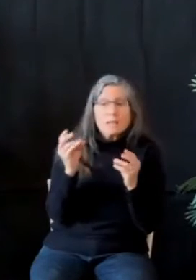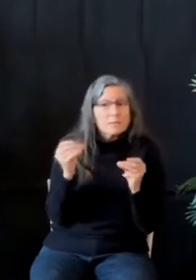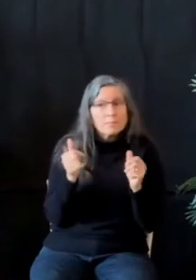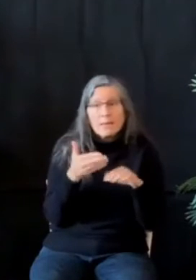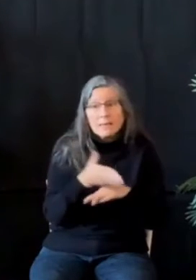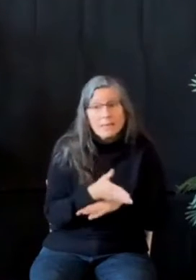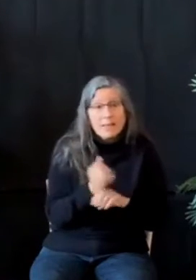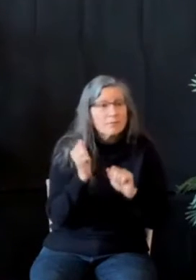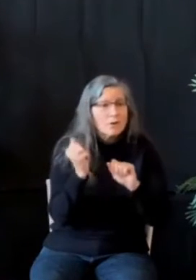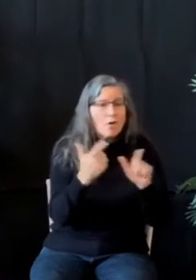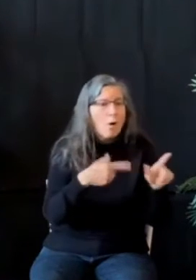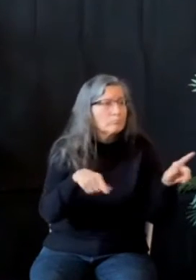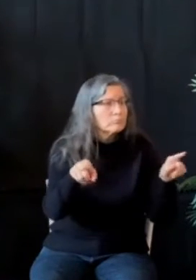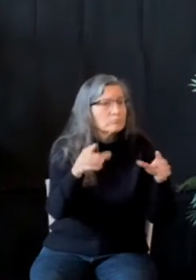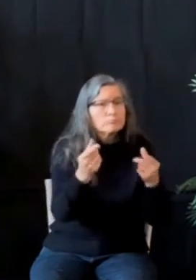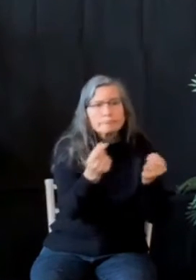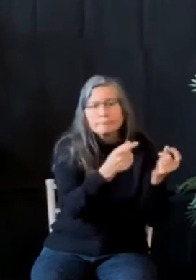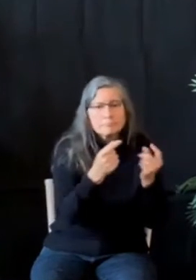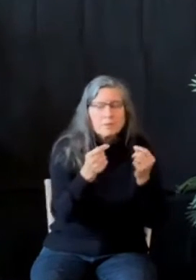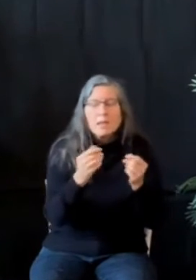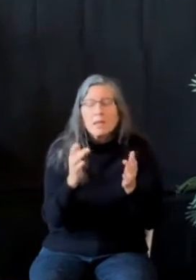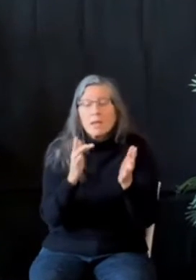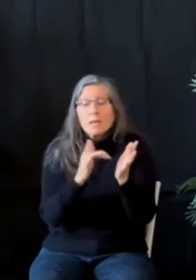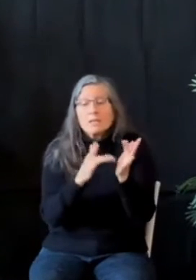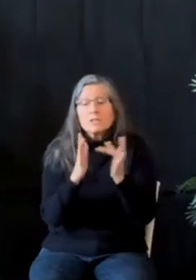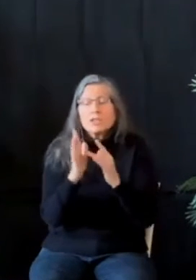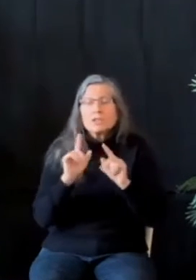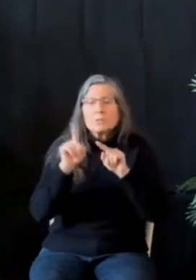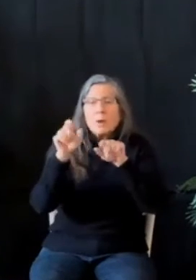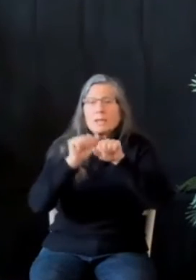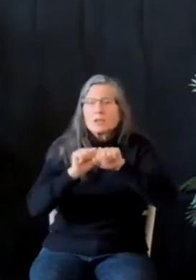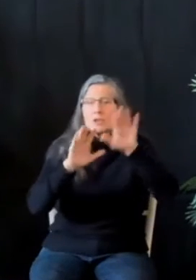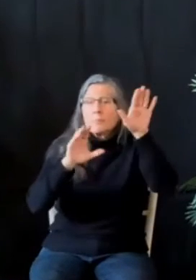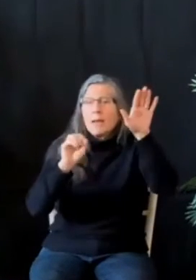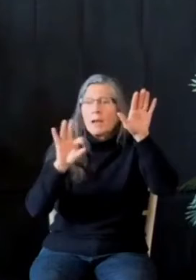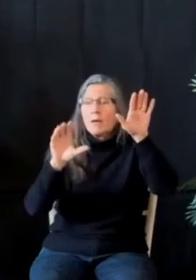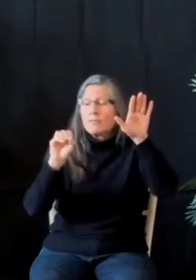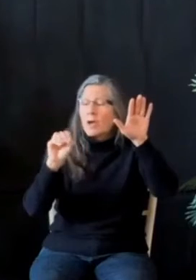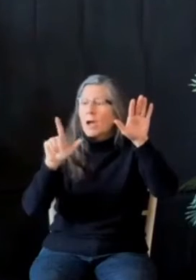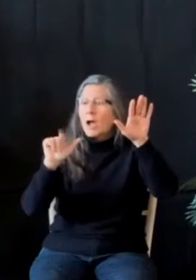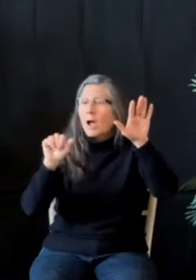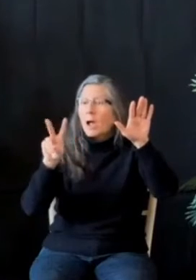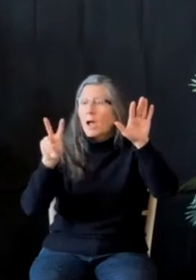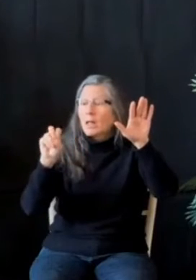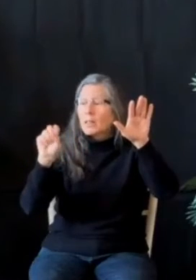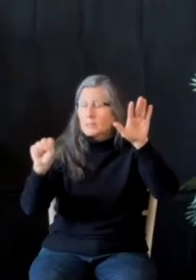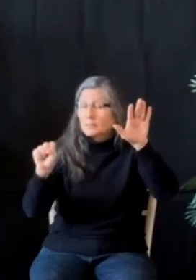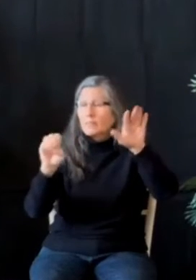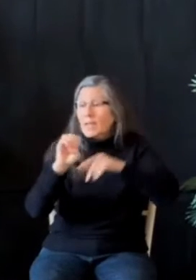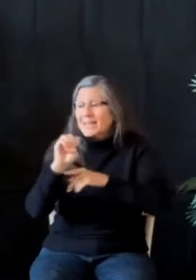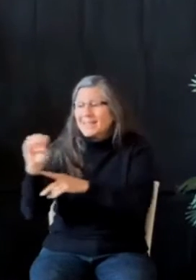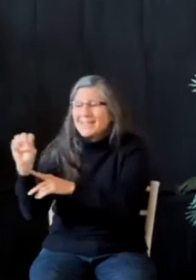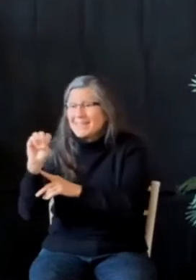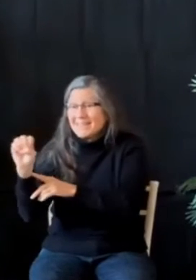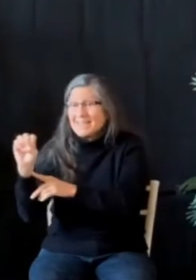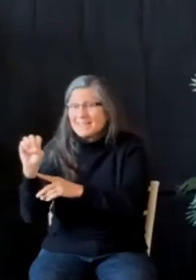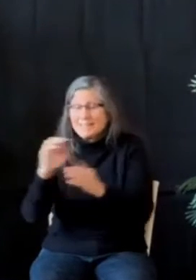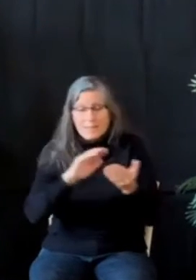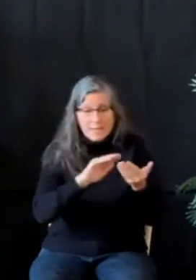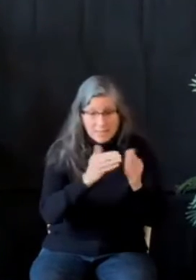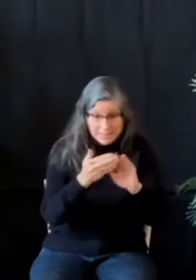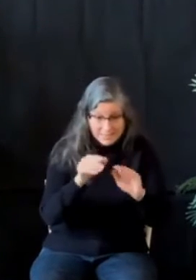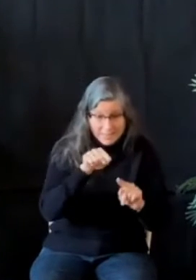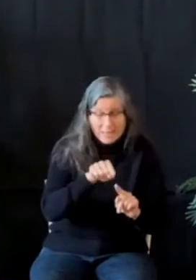everybody's doing their thing, Jesus went to the Mount of Olives. Now the Mount of Olives was to the east of the city of